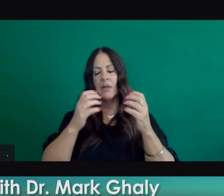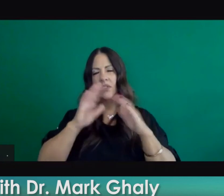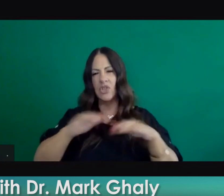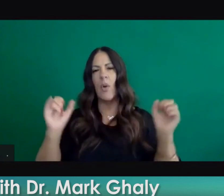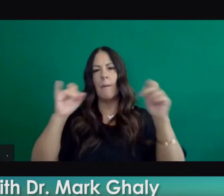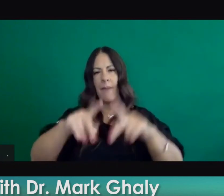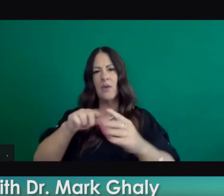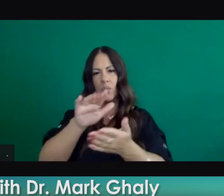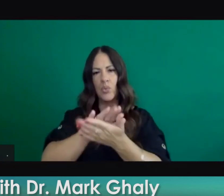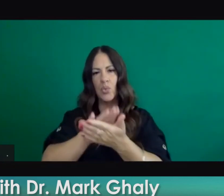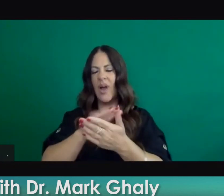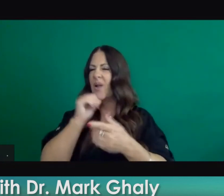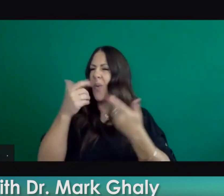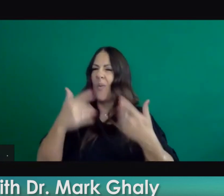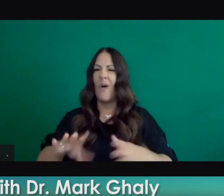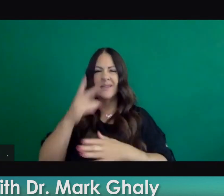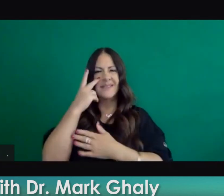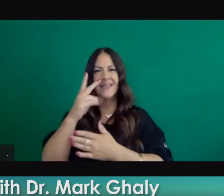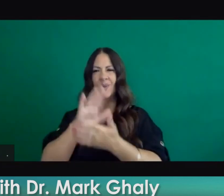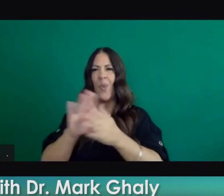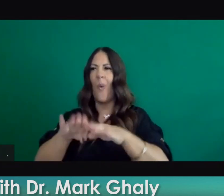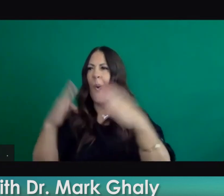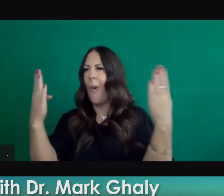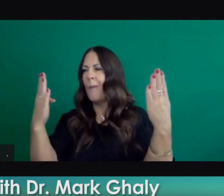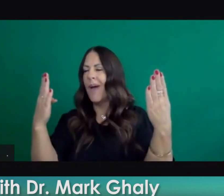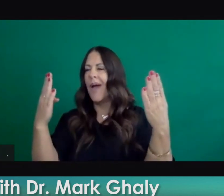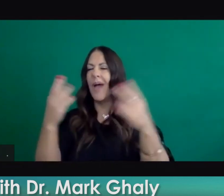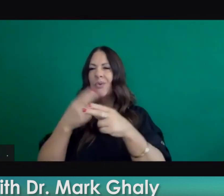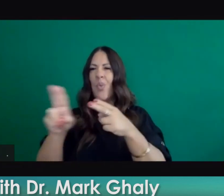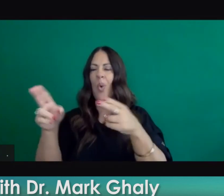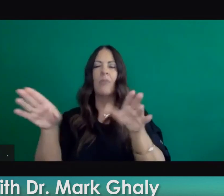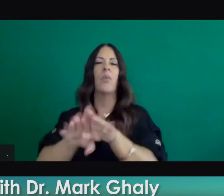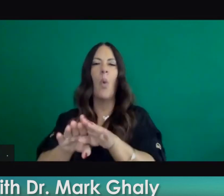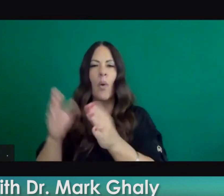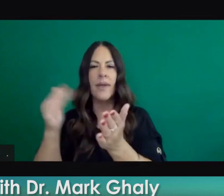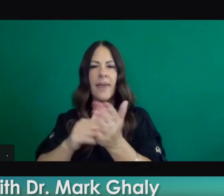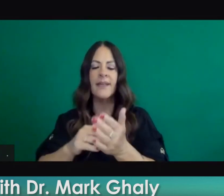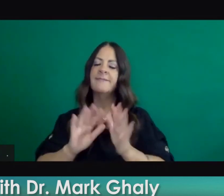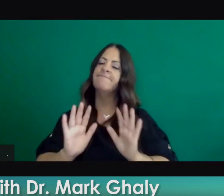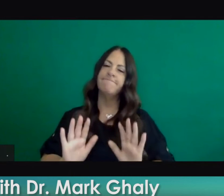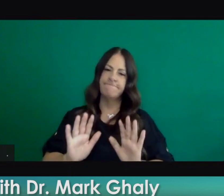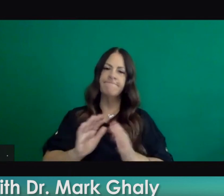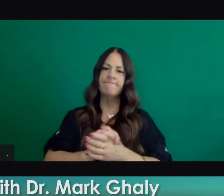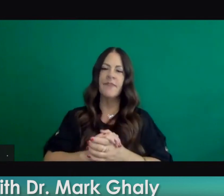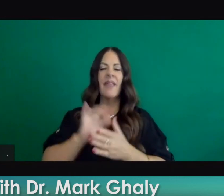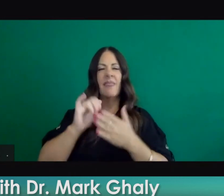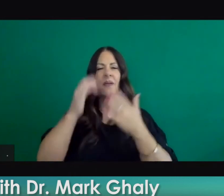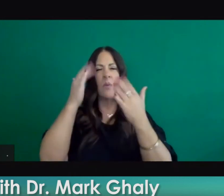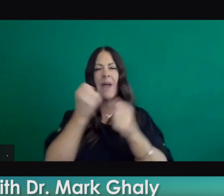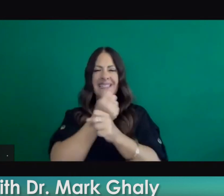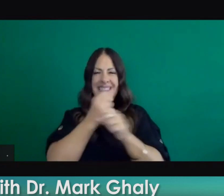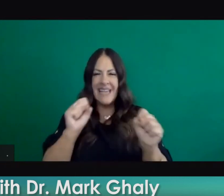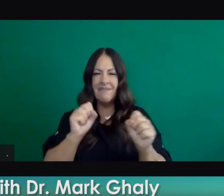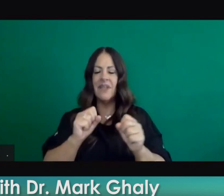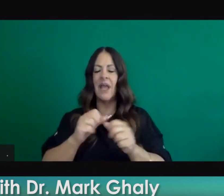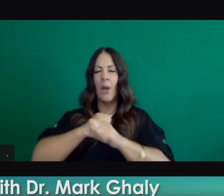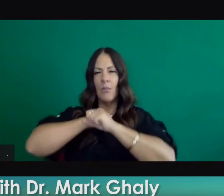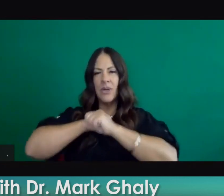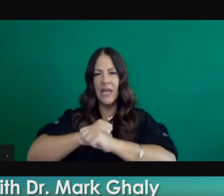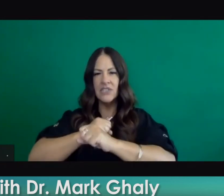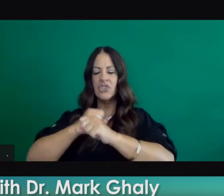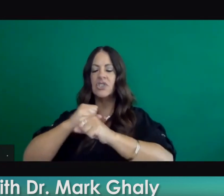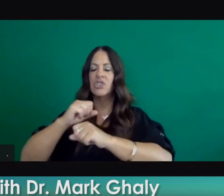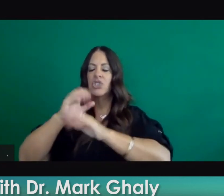this open up one day, close the next, that we keep this going. That all said, the safety and protection of our students